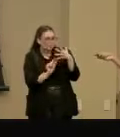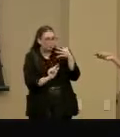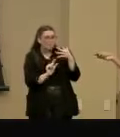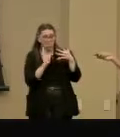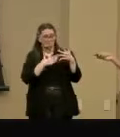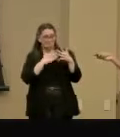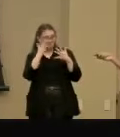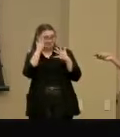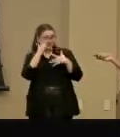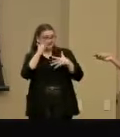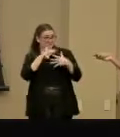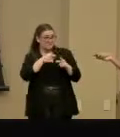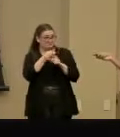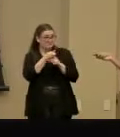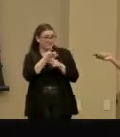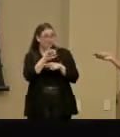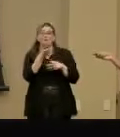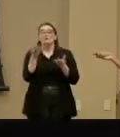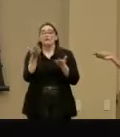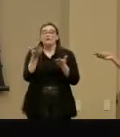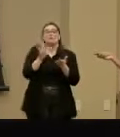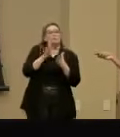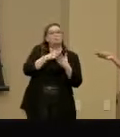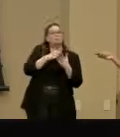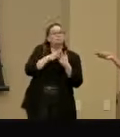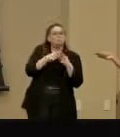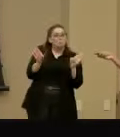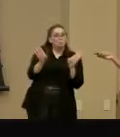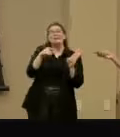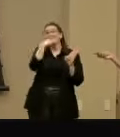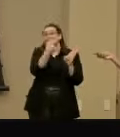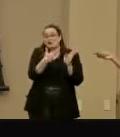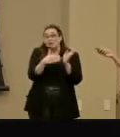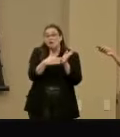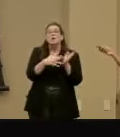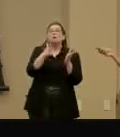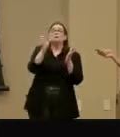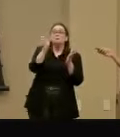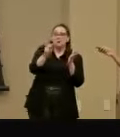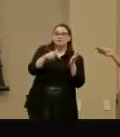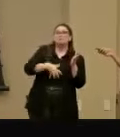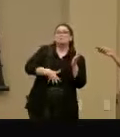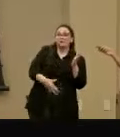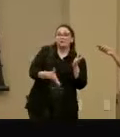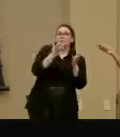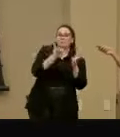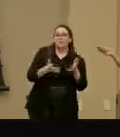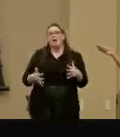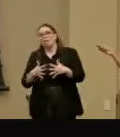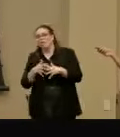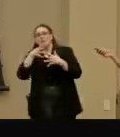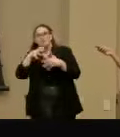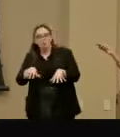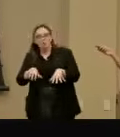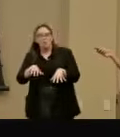takeaway, at least be open with your rheumatologist. Tell them, yes, I do or do not want to become pregnant. Is it safe? And if it's not safe, if it's